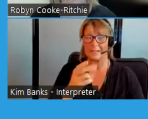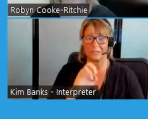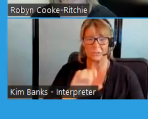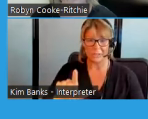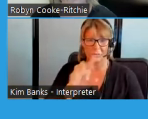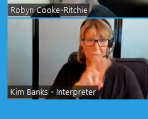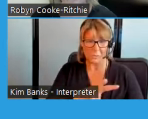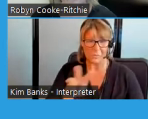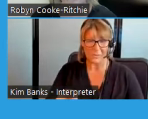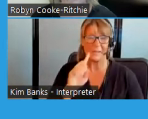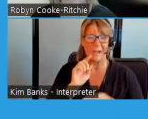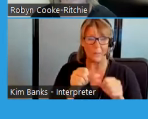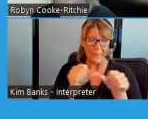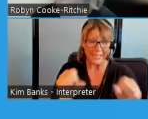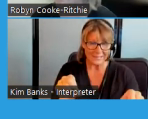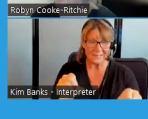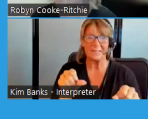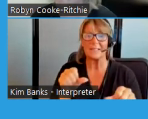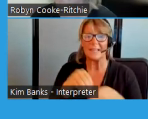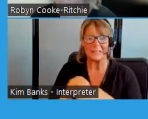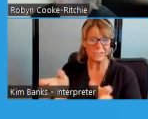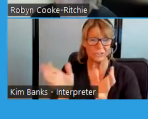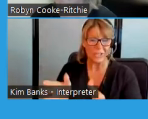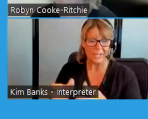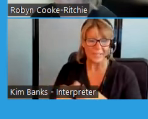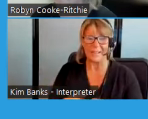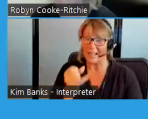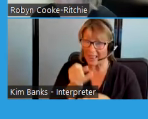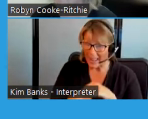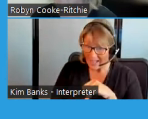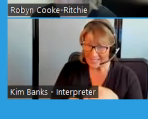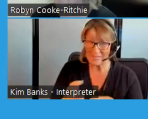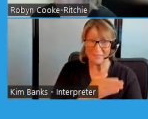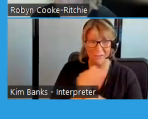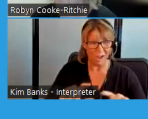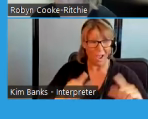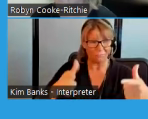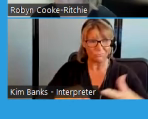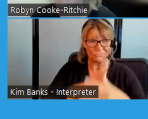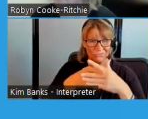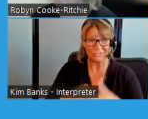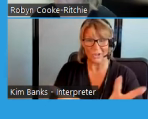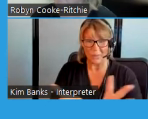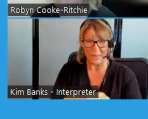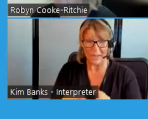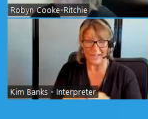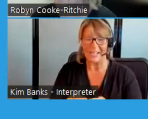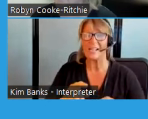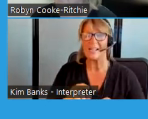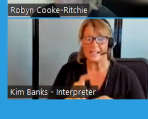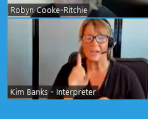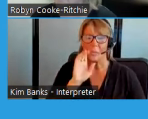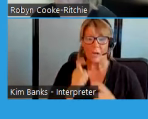I will paste that link in the chat. And last thing before we kick off and get started, there will be an